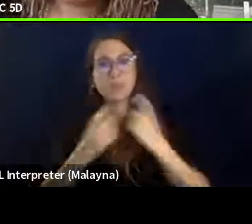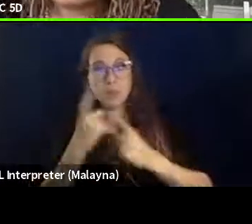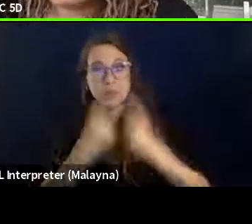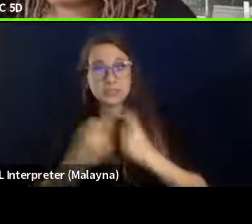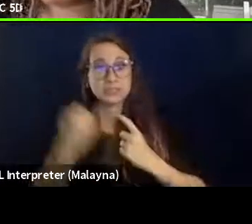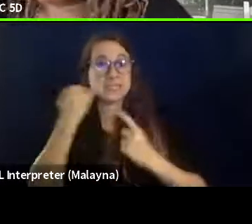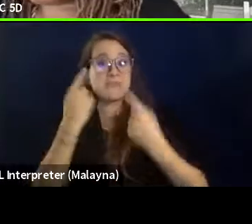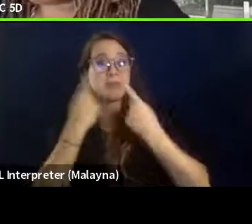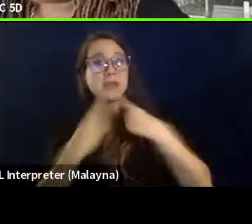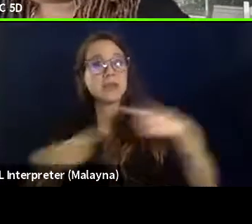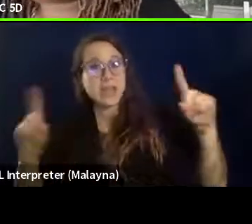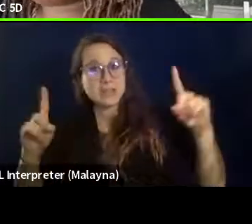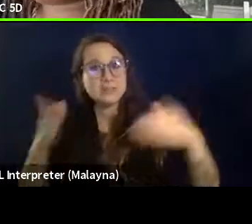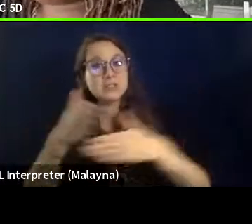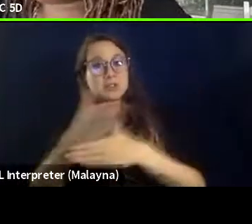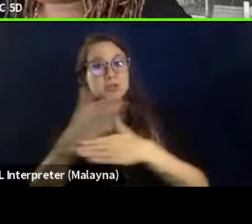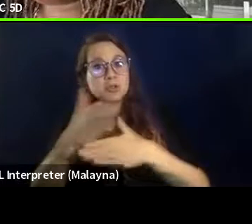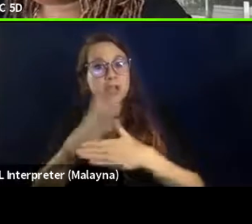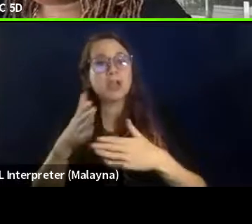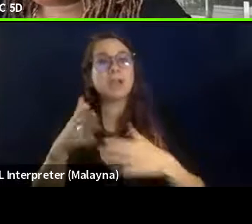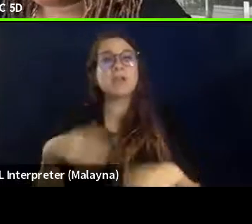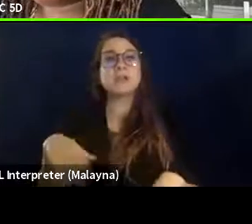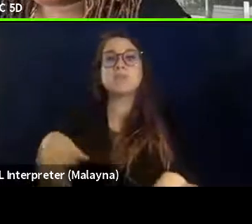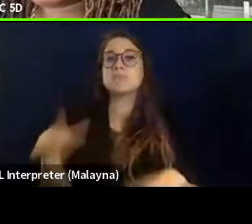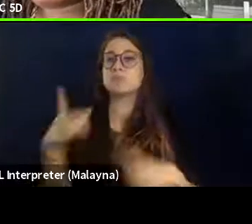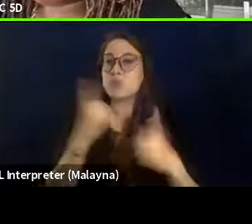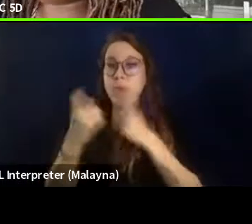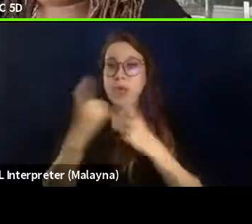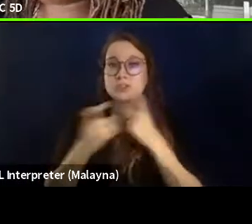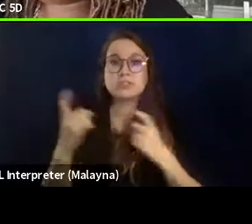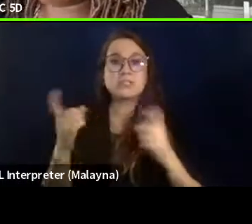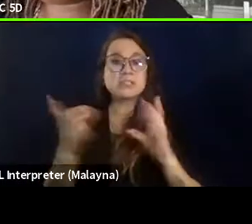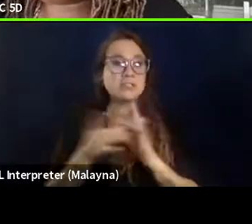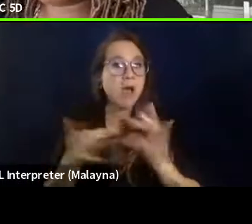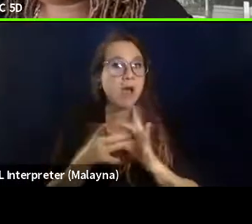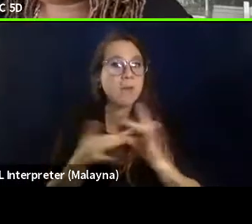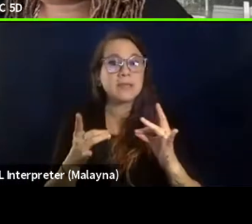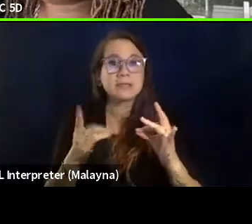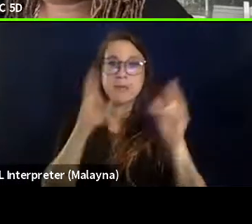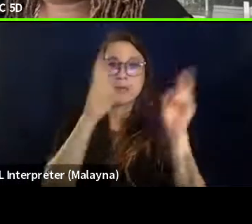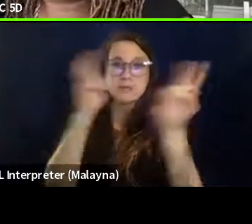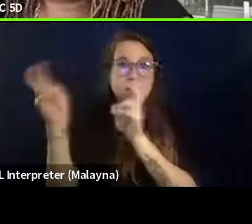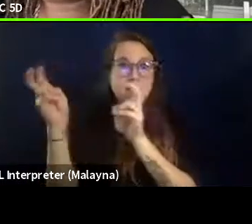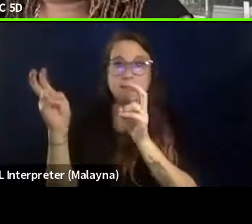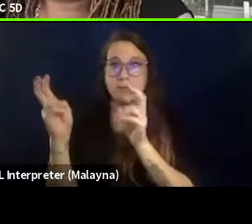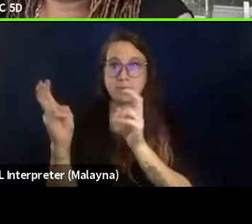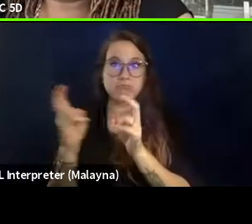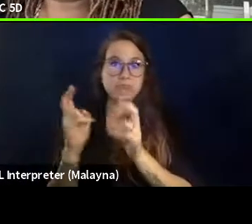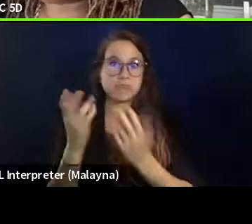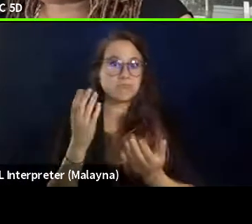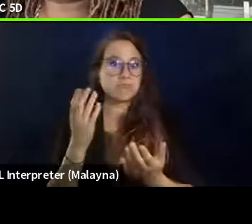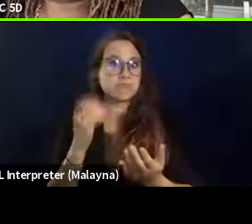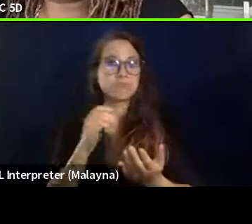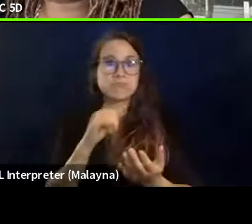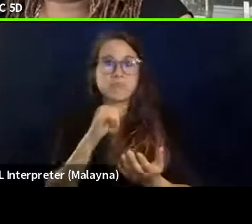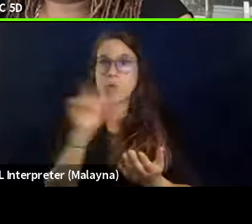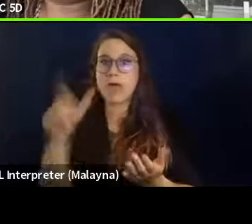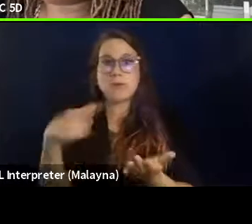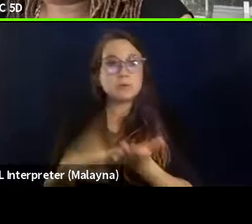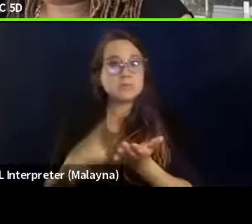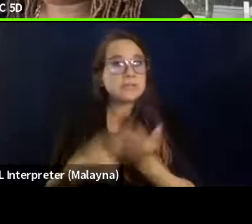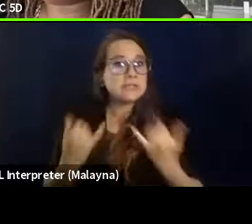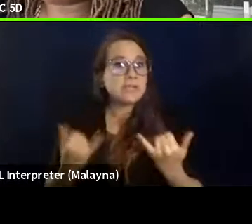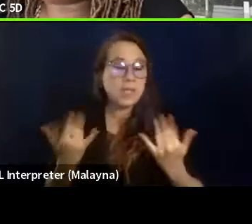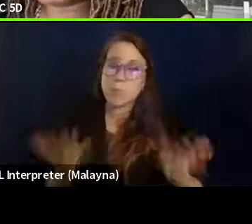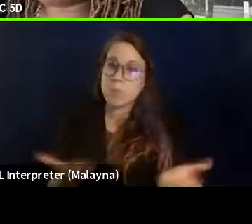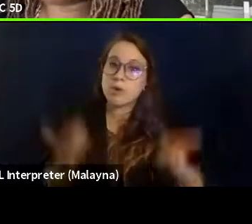announcements to share with your neighbors, you have questions or comments about a topic that even if it's something we didn't discuss, but you just want to